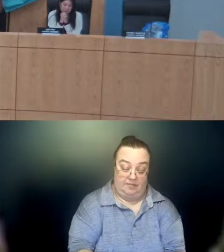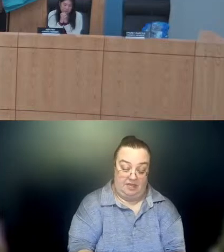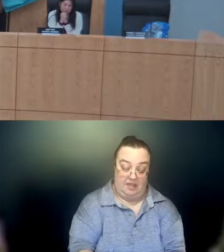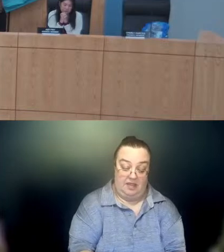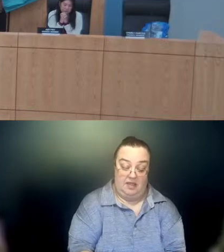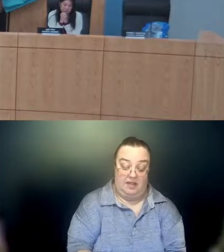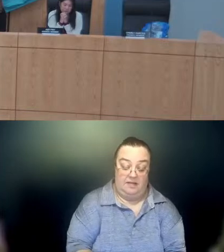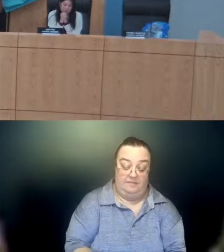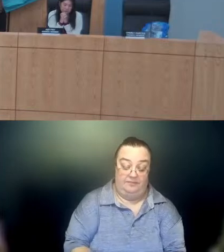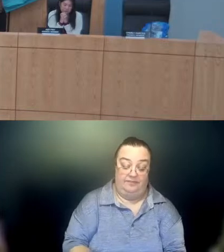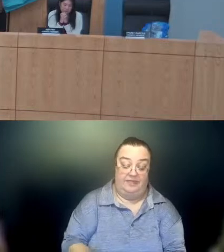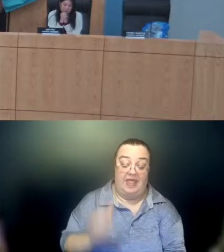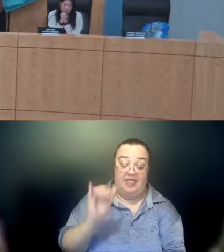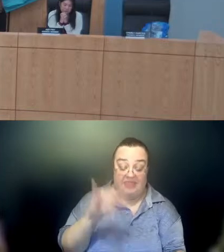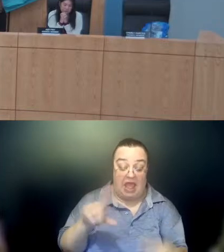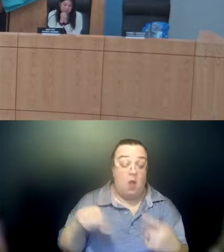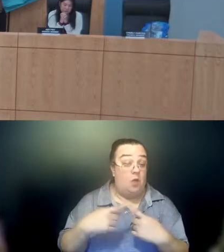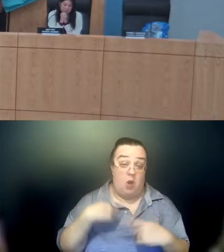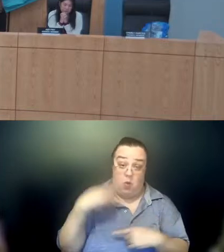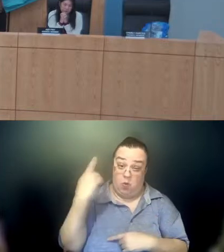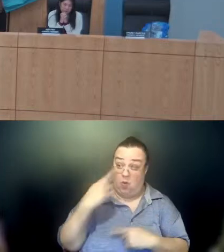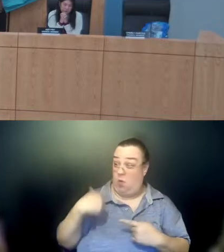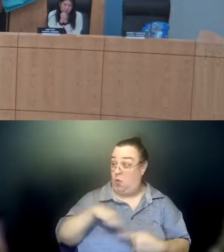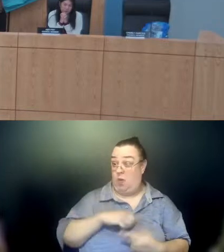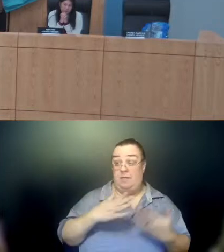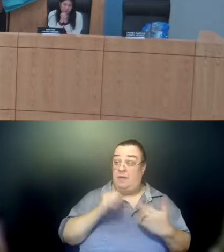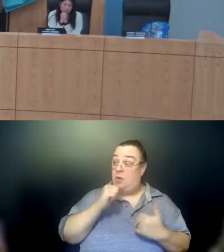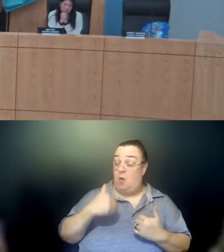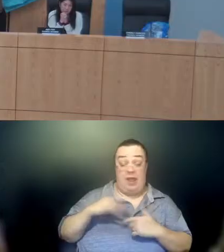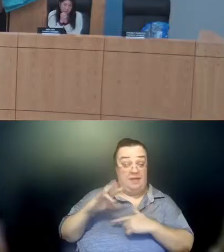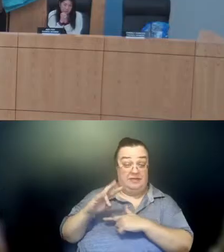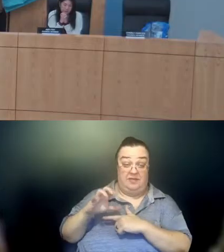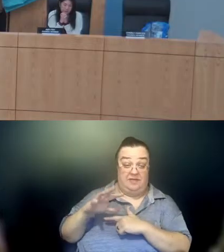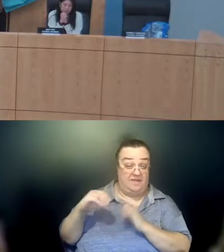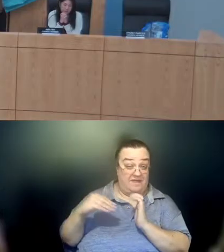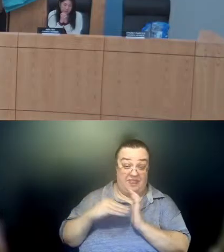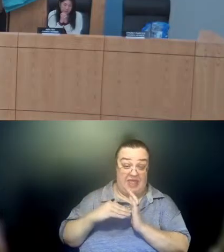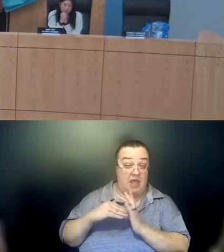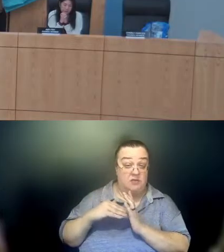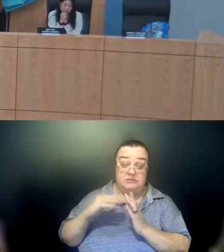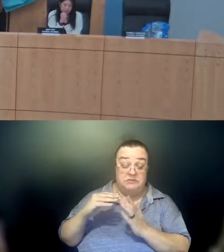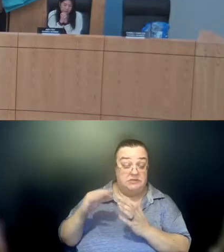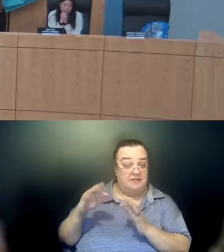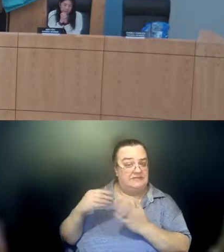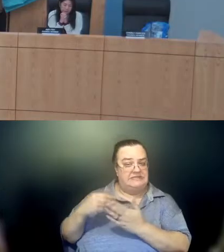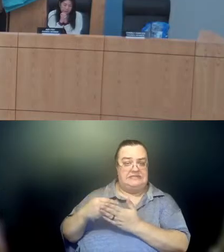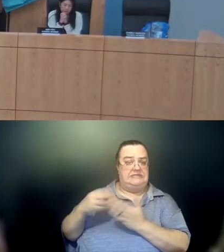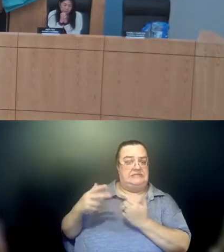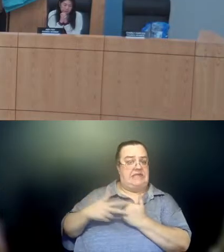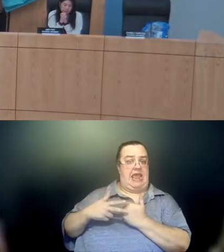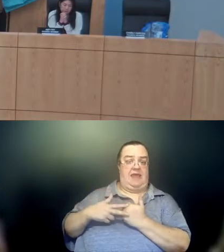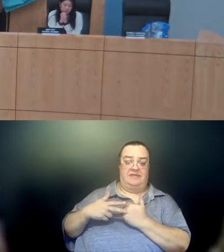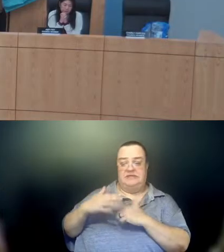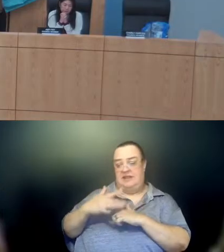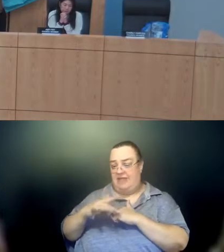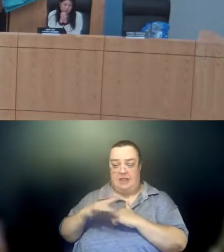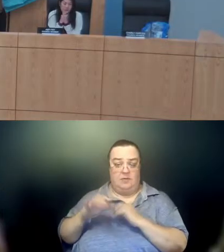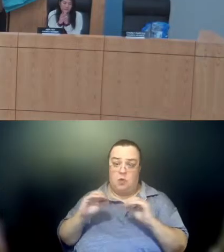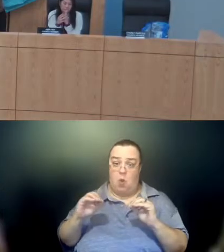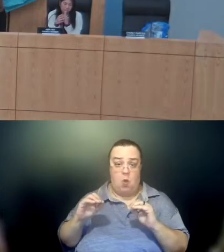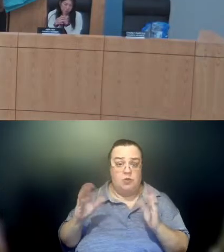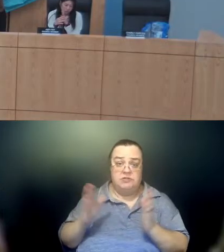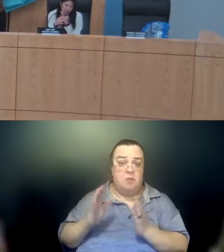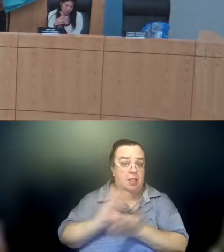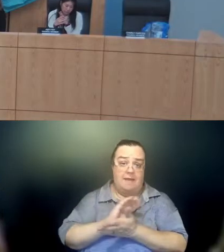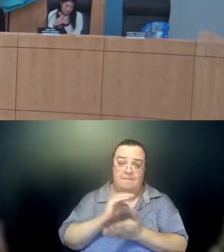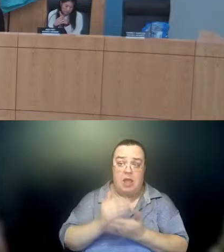we probably don't have $750,000 of savings available on the margins. No small amount is going to